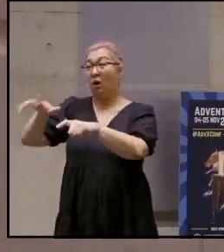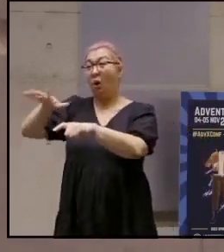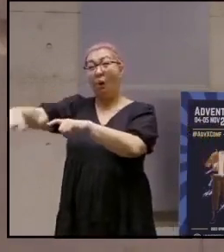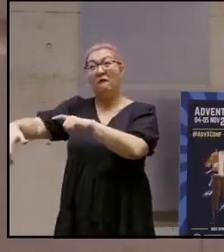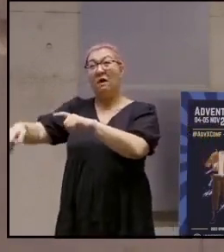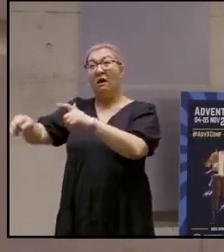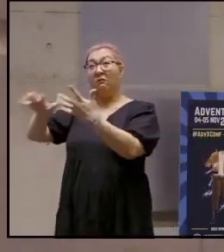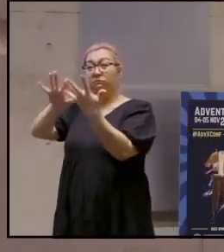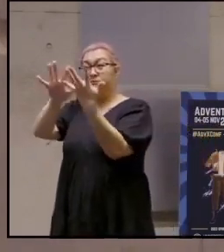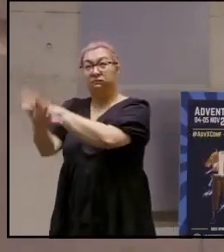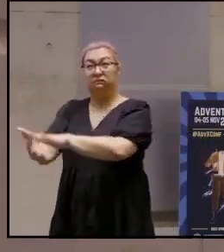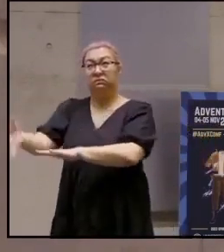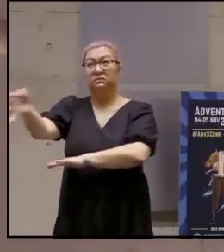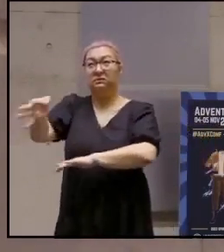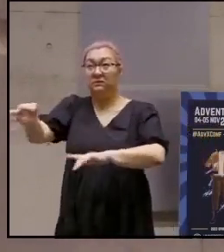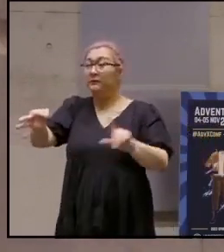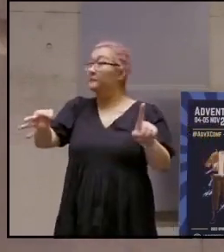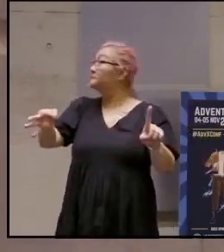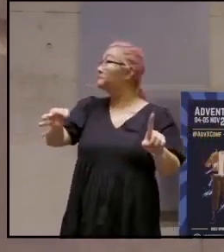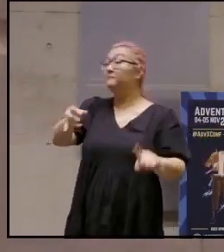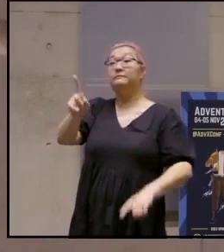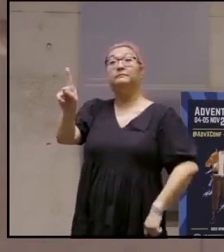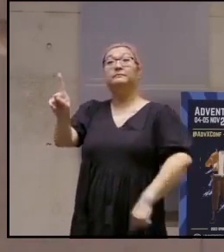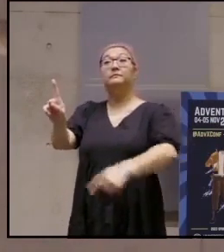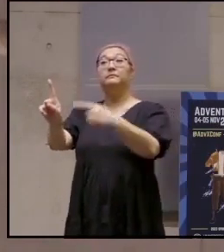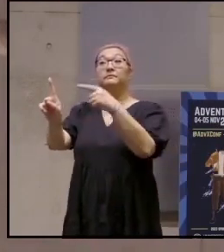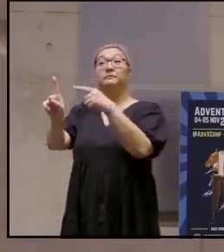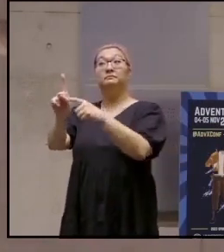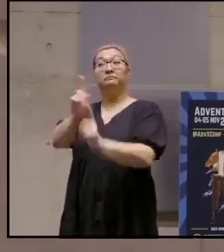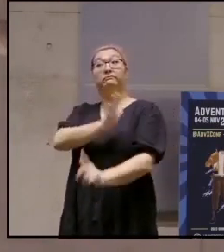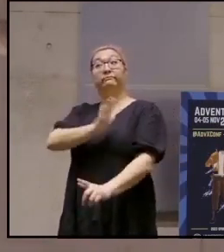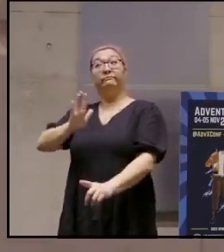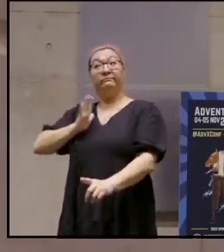He feuded with Hidalgo in an attempt to control the ferocious